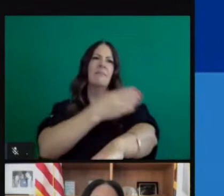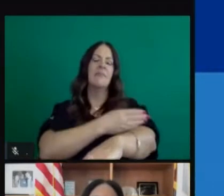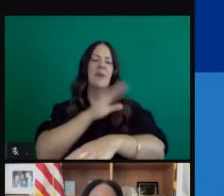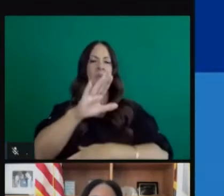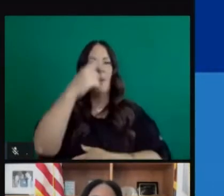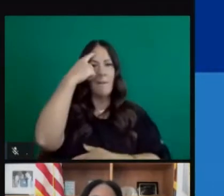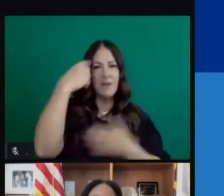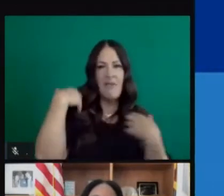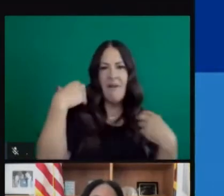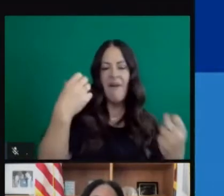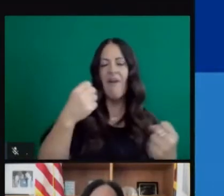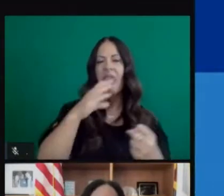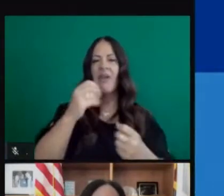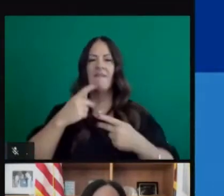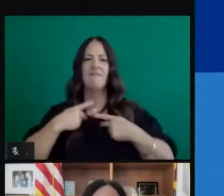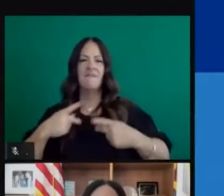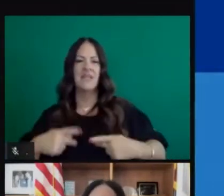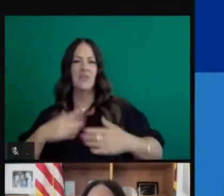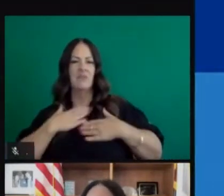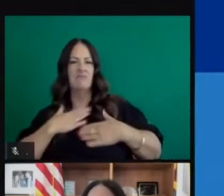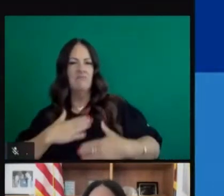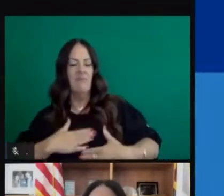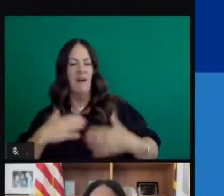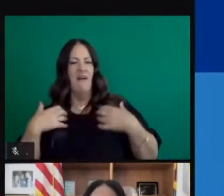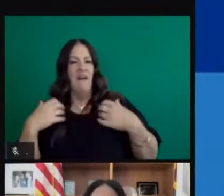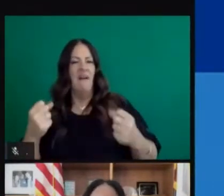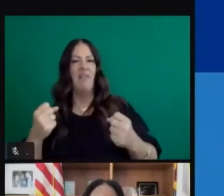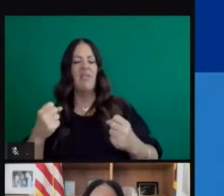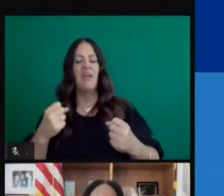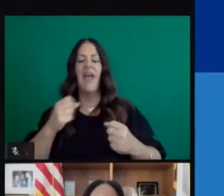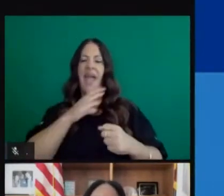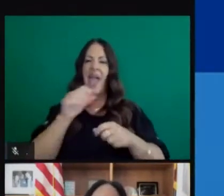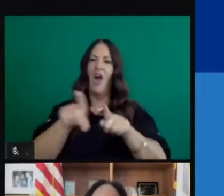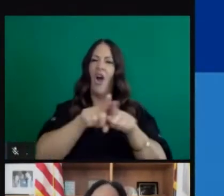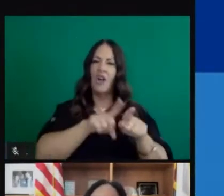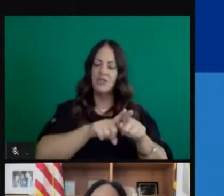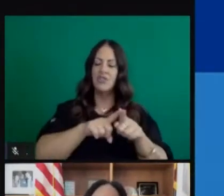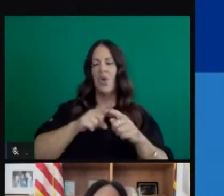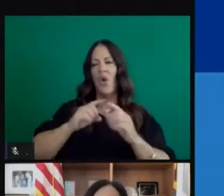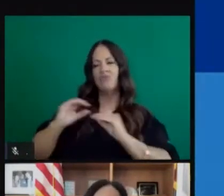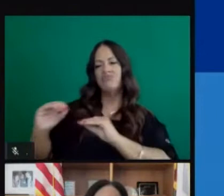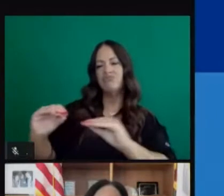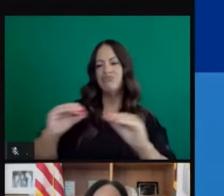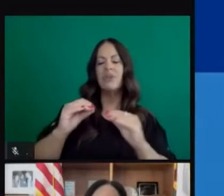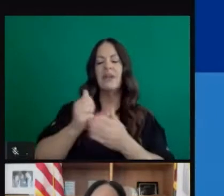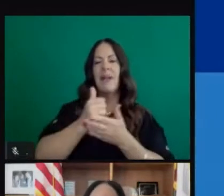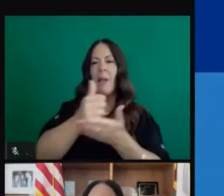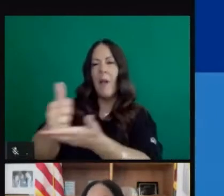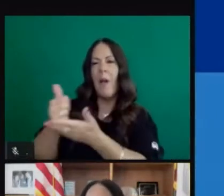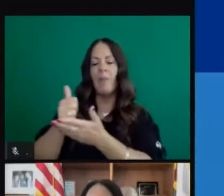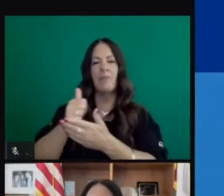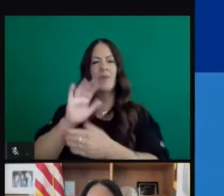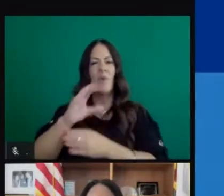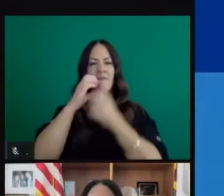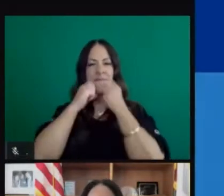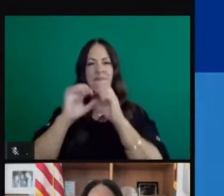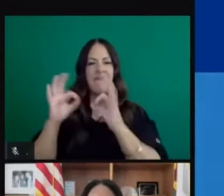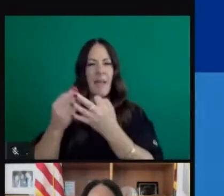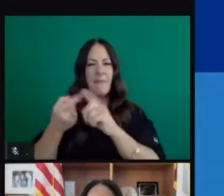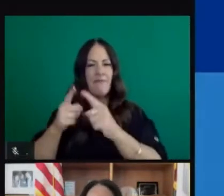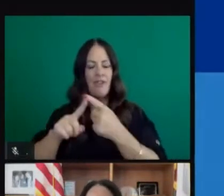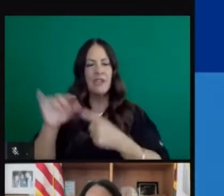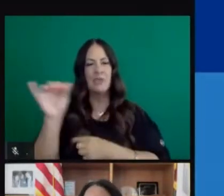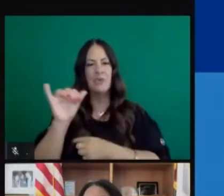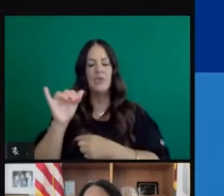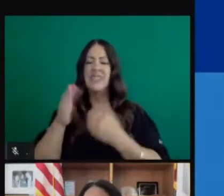also the mental and physical health of those that we love, right? So it's staying connected even though we're physically